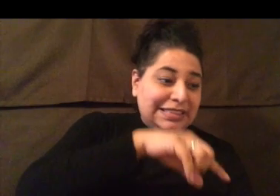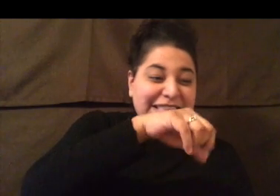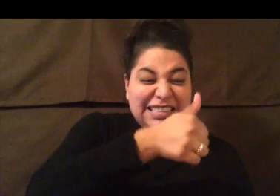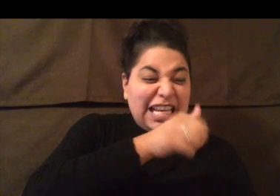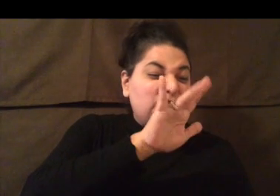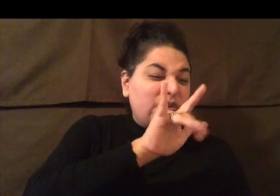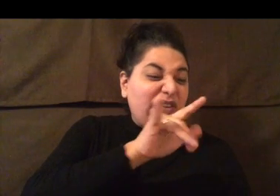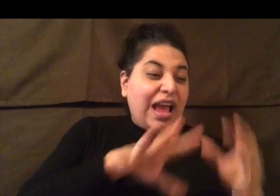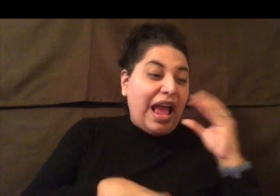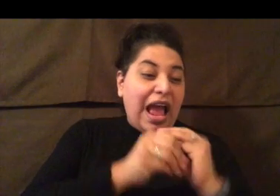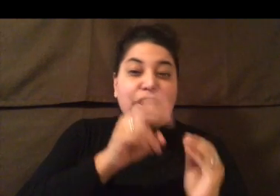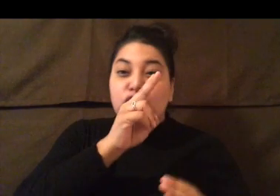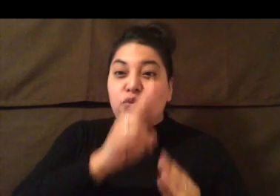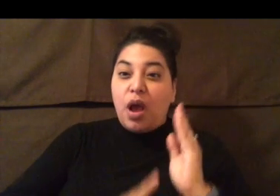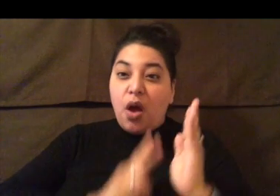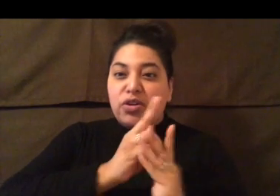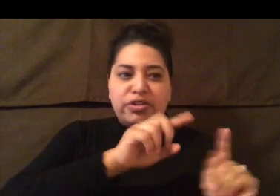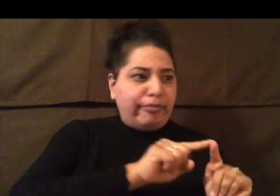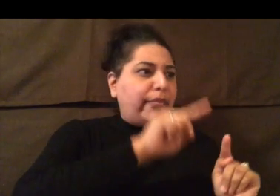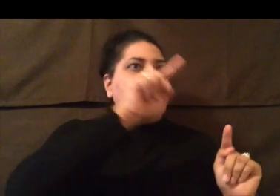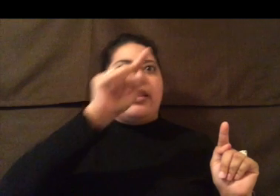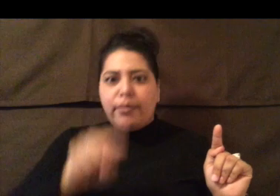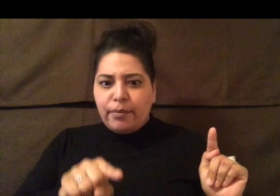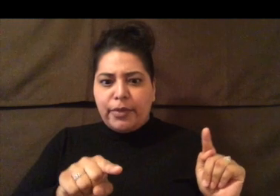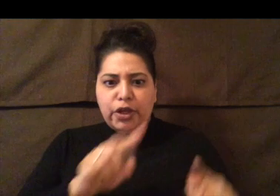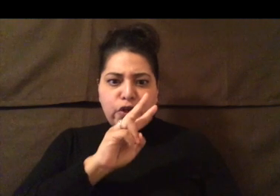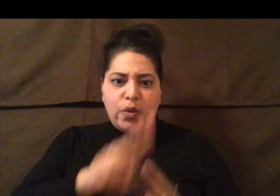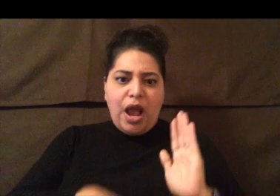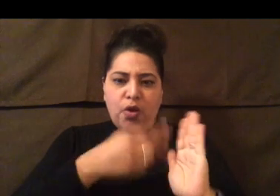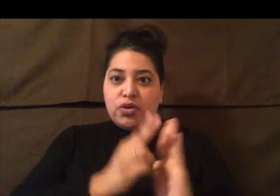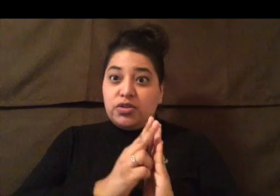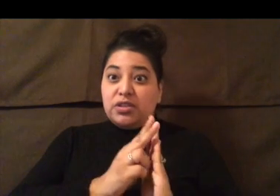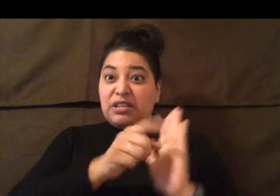10:25 plus 2 hours.